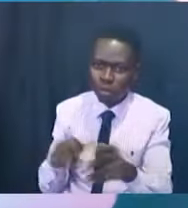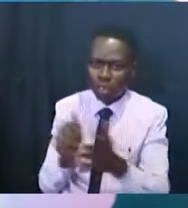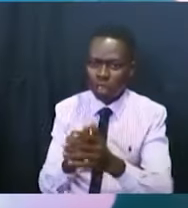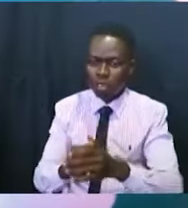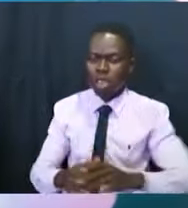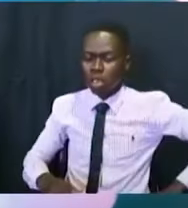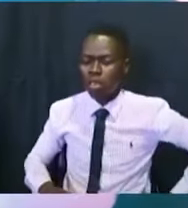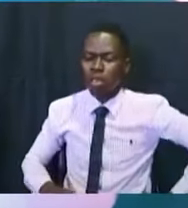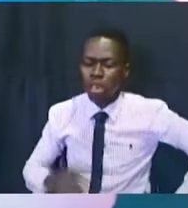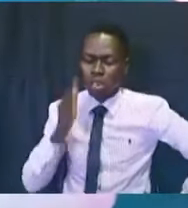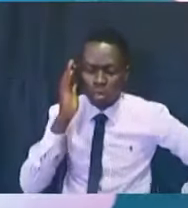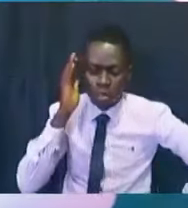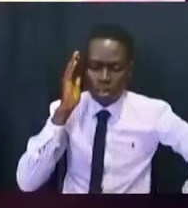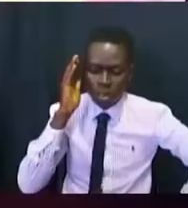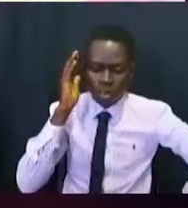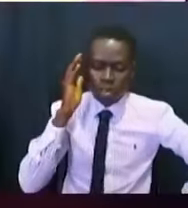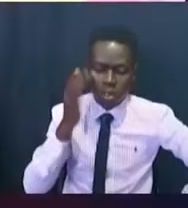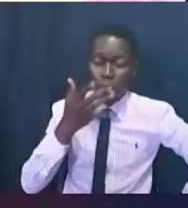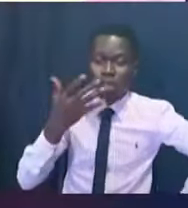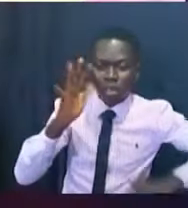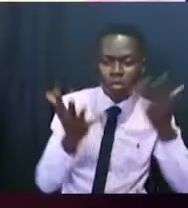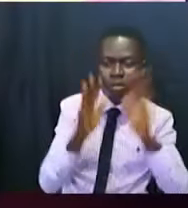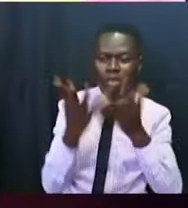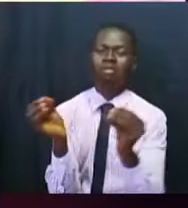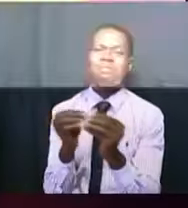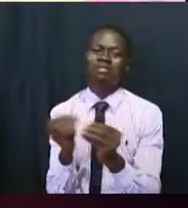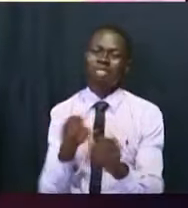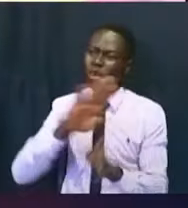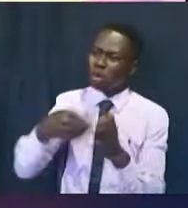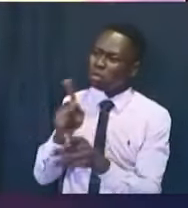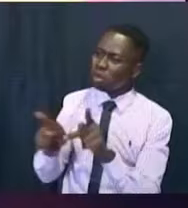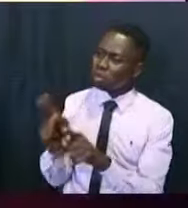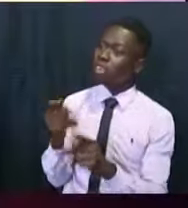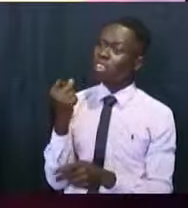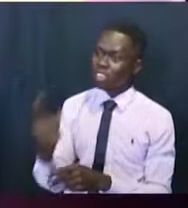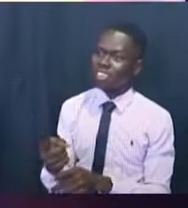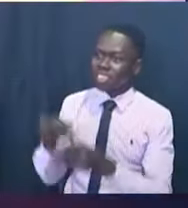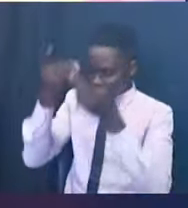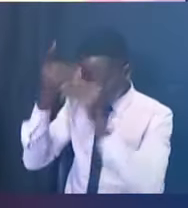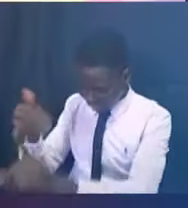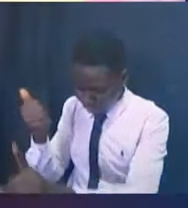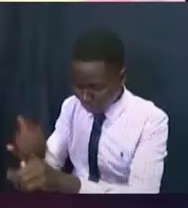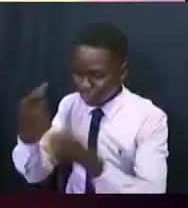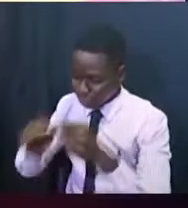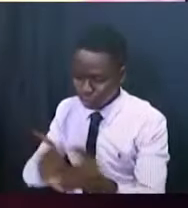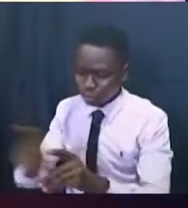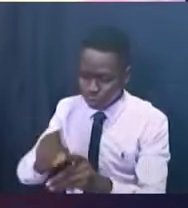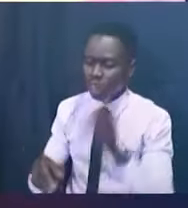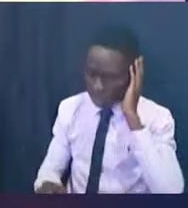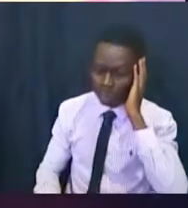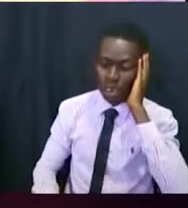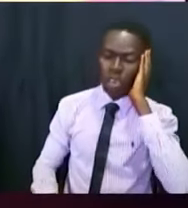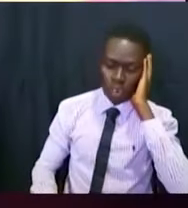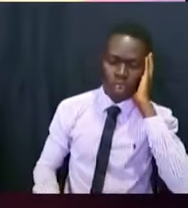hold their waist like that, then begin to shout. Say, hey, these people. Then he also decided that he would try. When they say, huh,